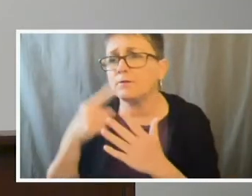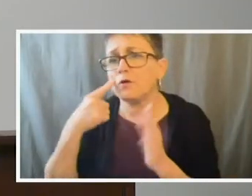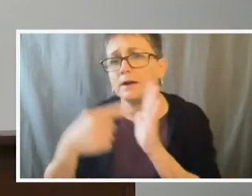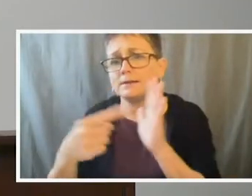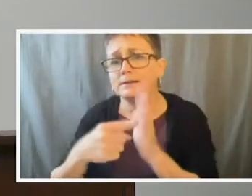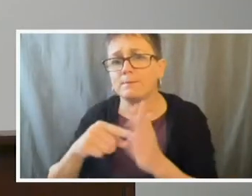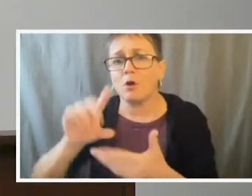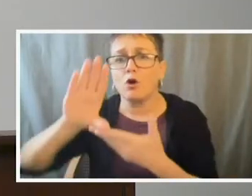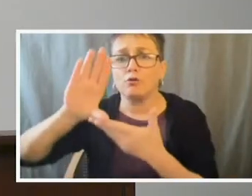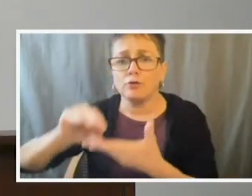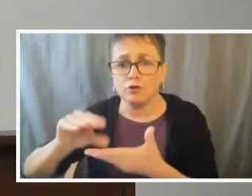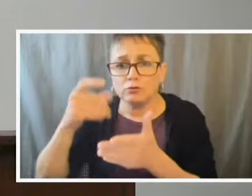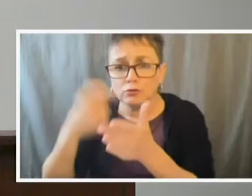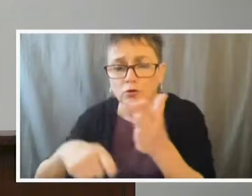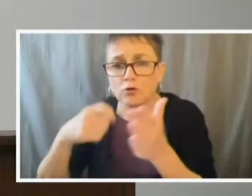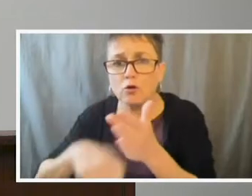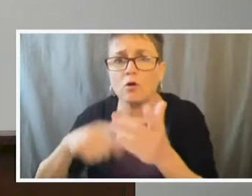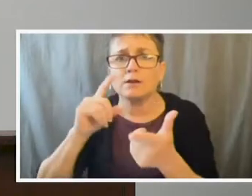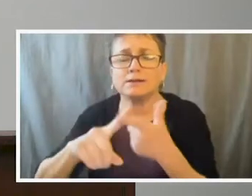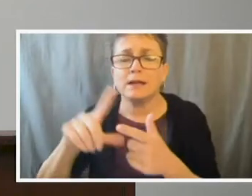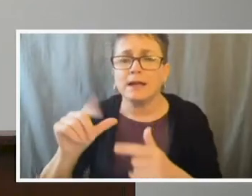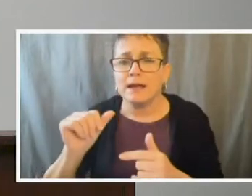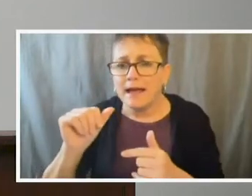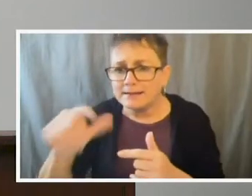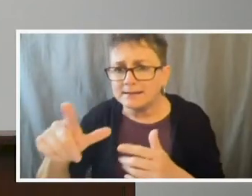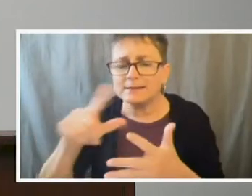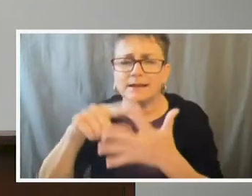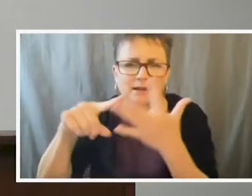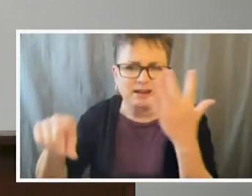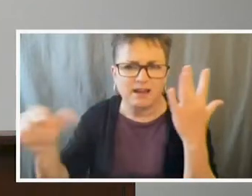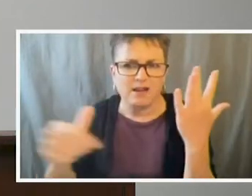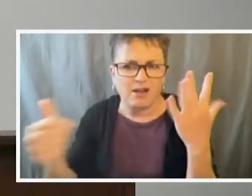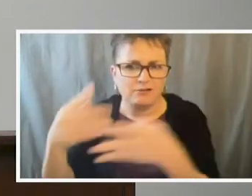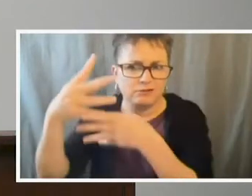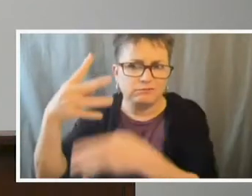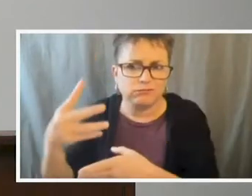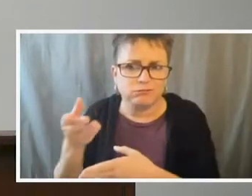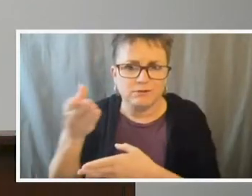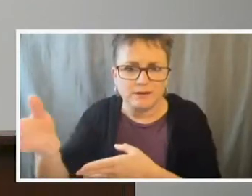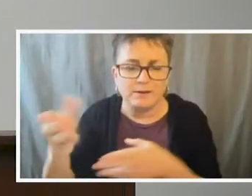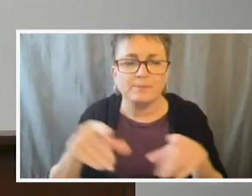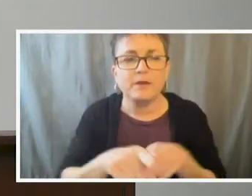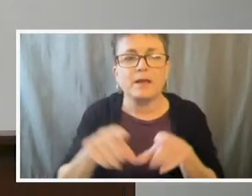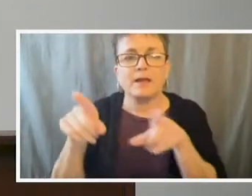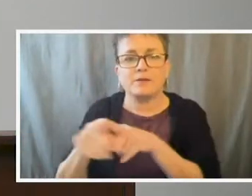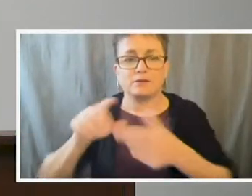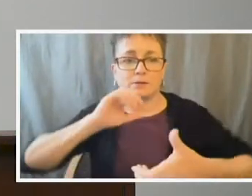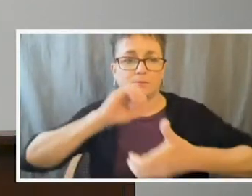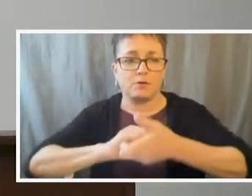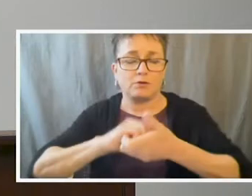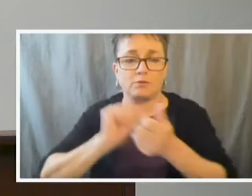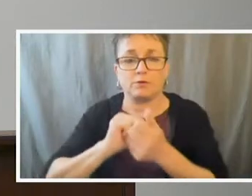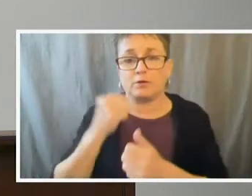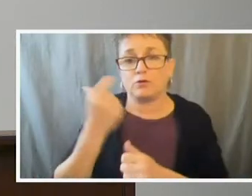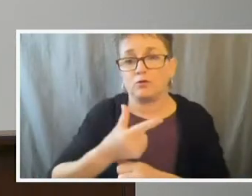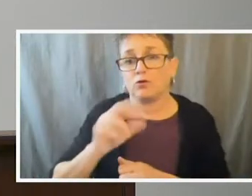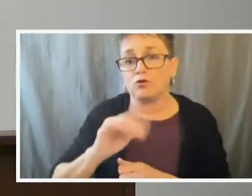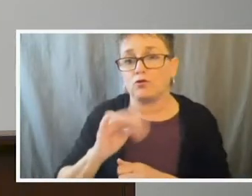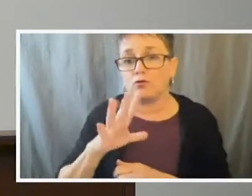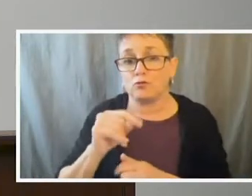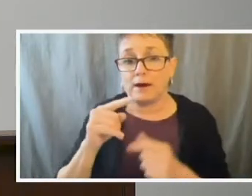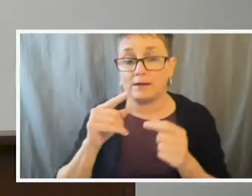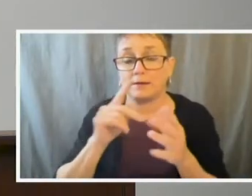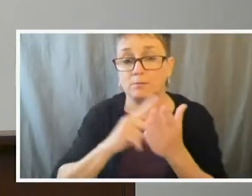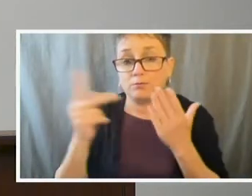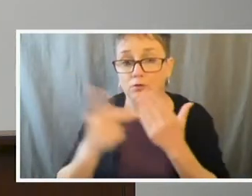Access Link paratransit service. The video, funded by the FTA's Access Mobility Partnership grant program, are captioned in six languages in